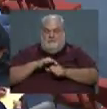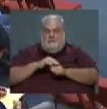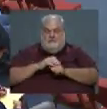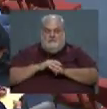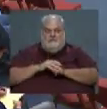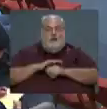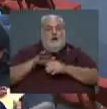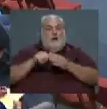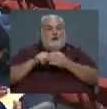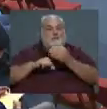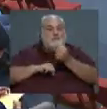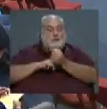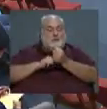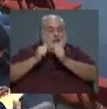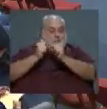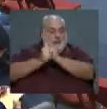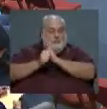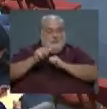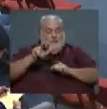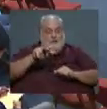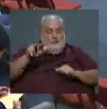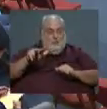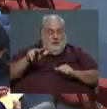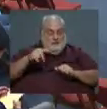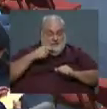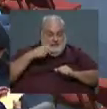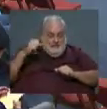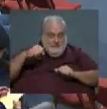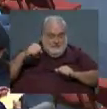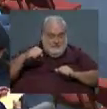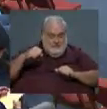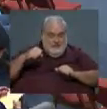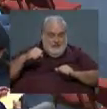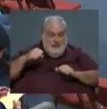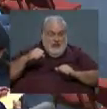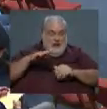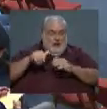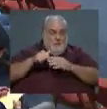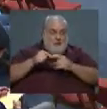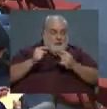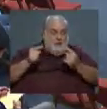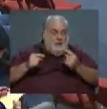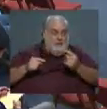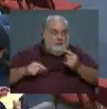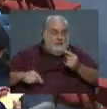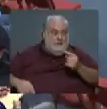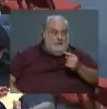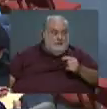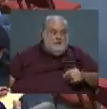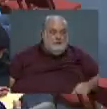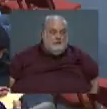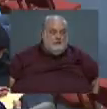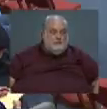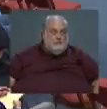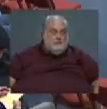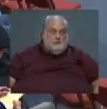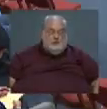All in favor of the passage of Ordinance 33 indicate by saying aye. Aye. Opposed, say nay. Nay.